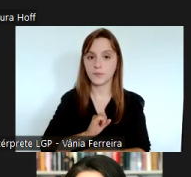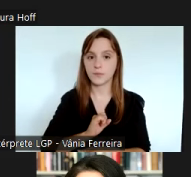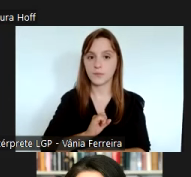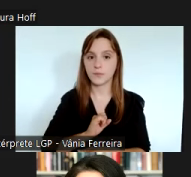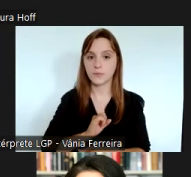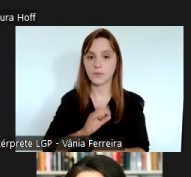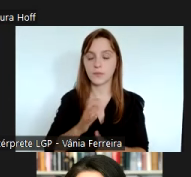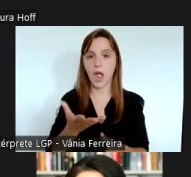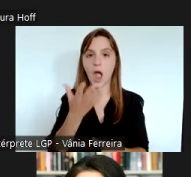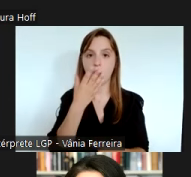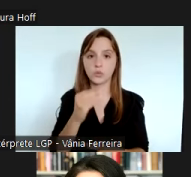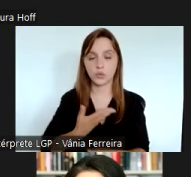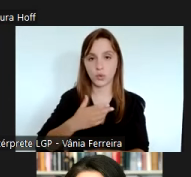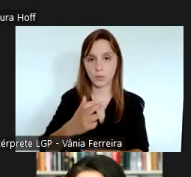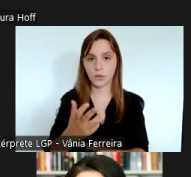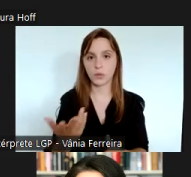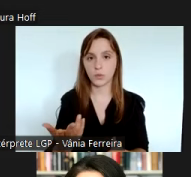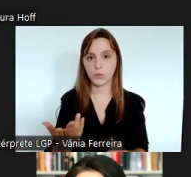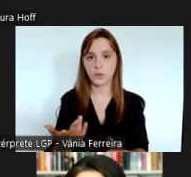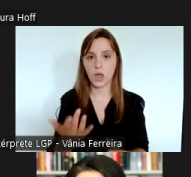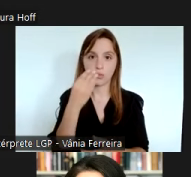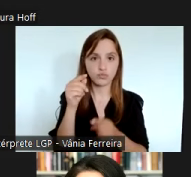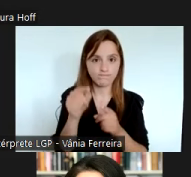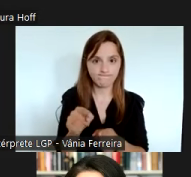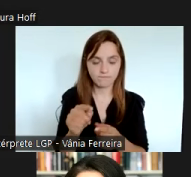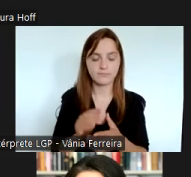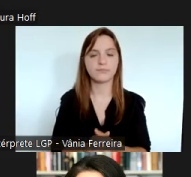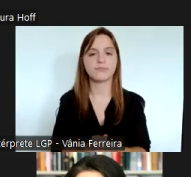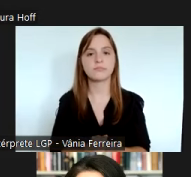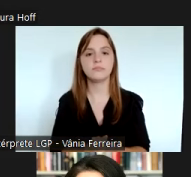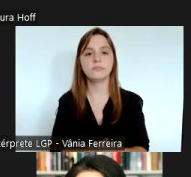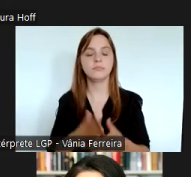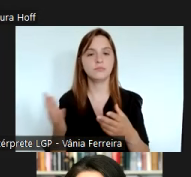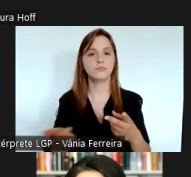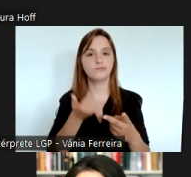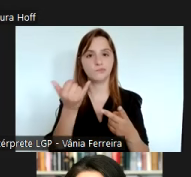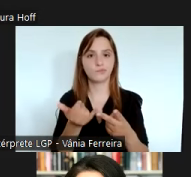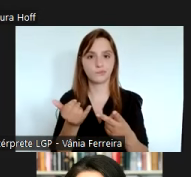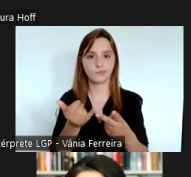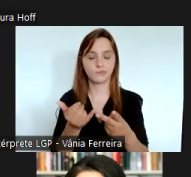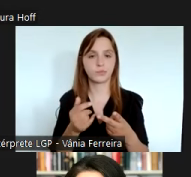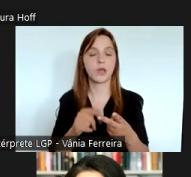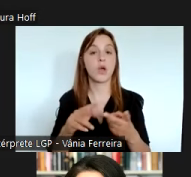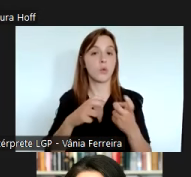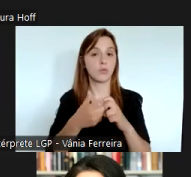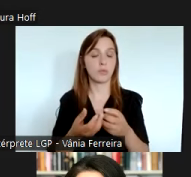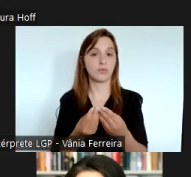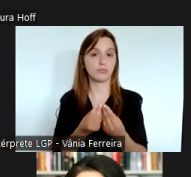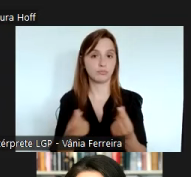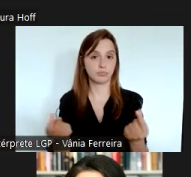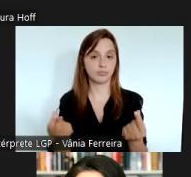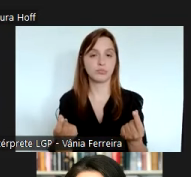PhD student, the students. So until this problem is solved, there can